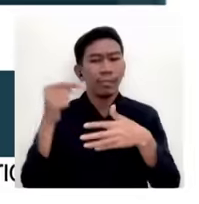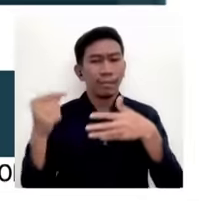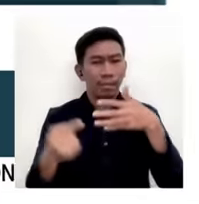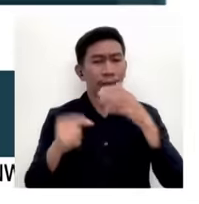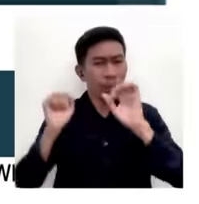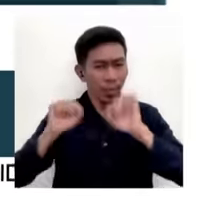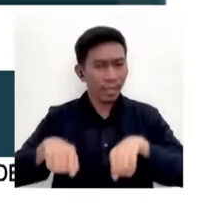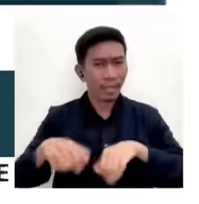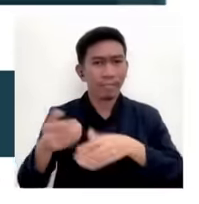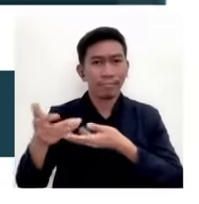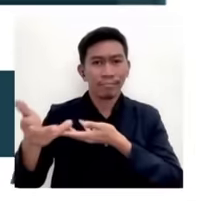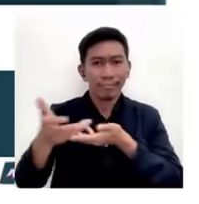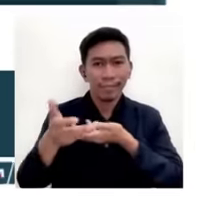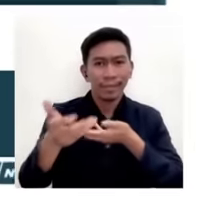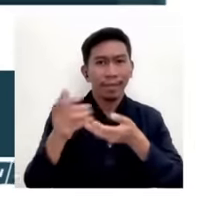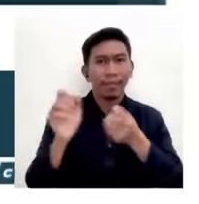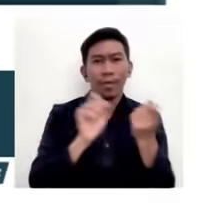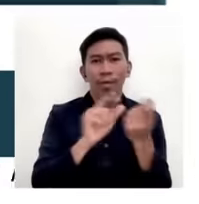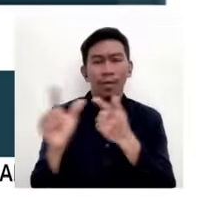they are all